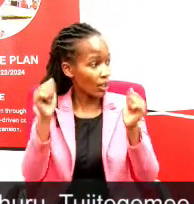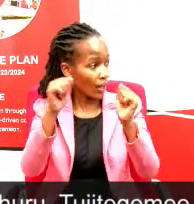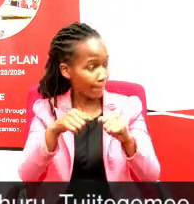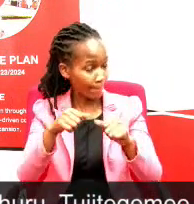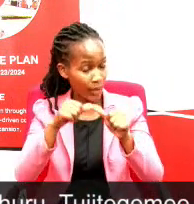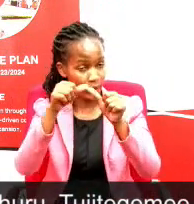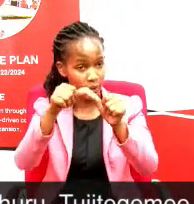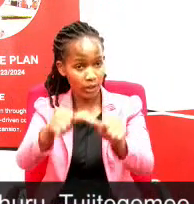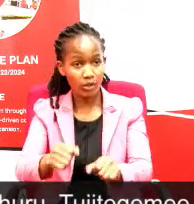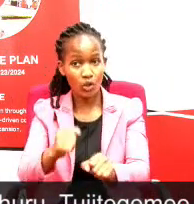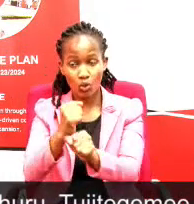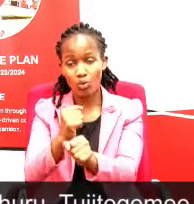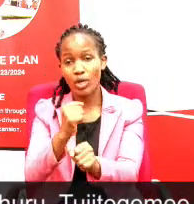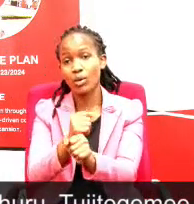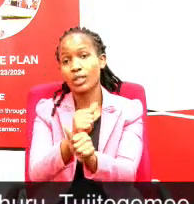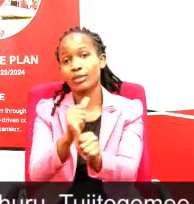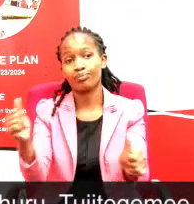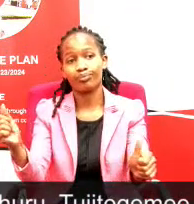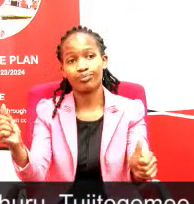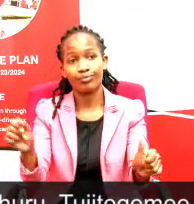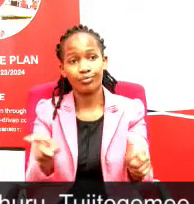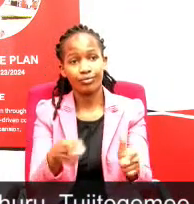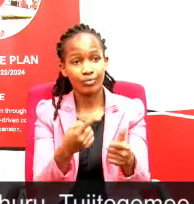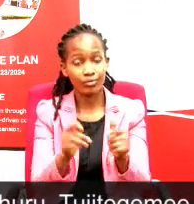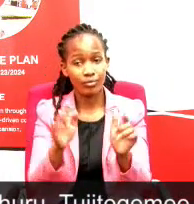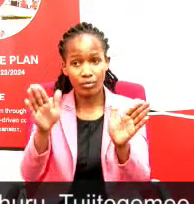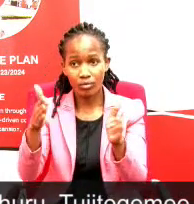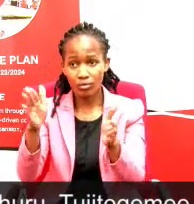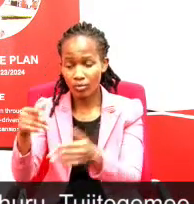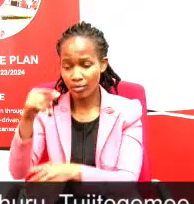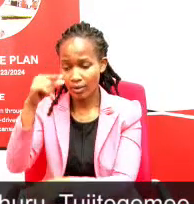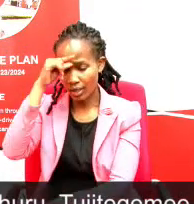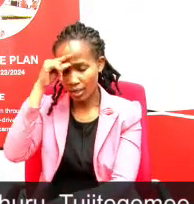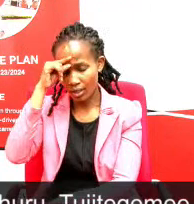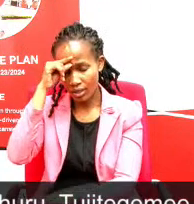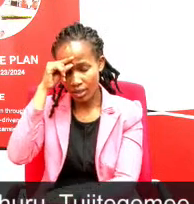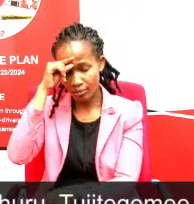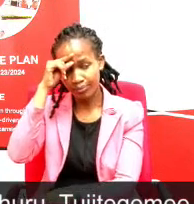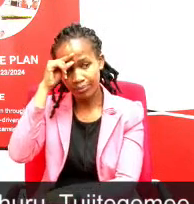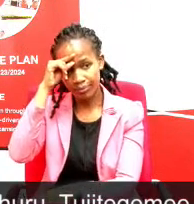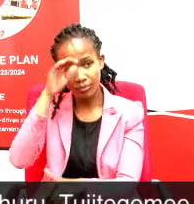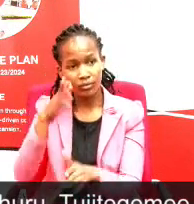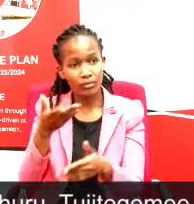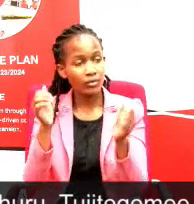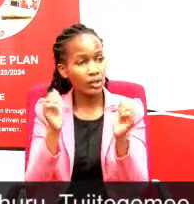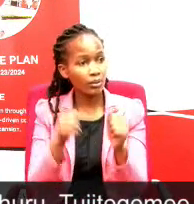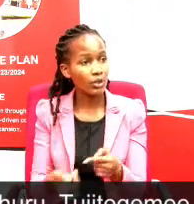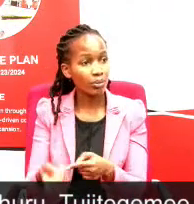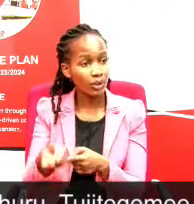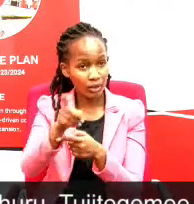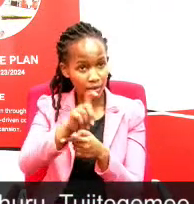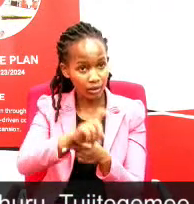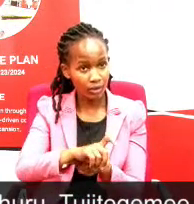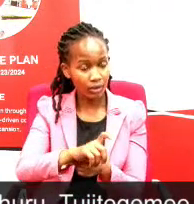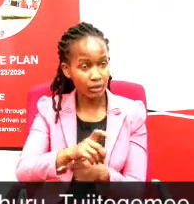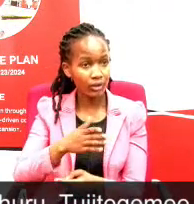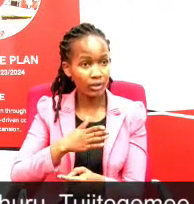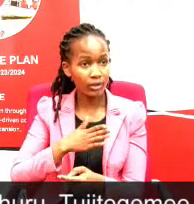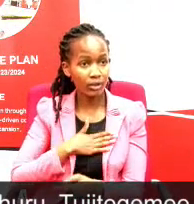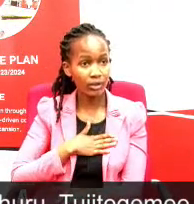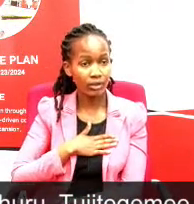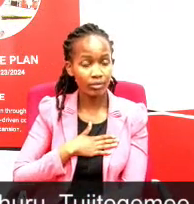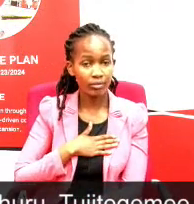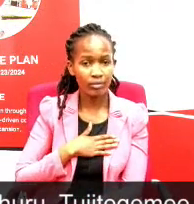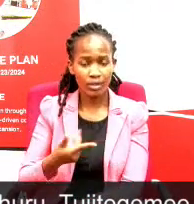to continue operating. And we're actually encouraging government, working with government, how can we increase our